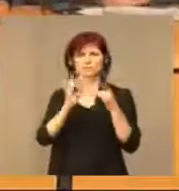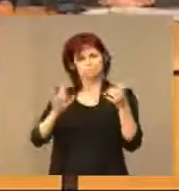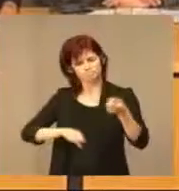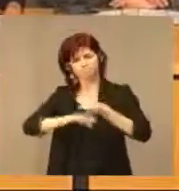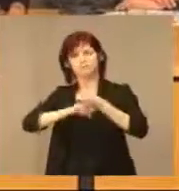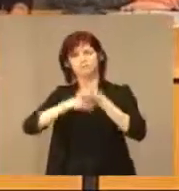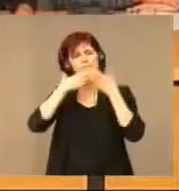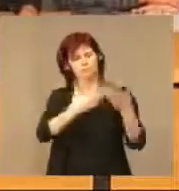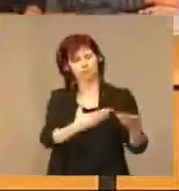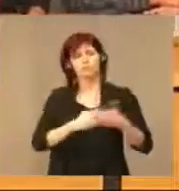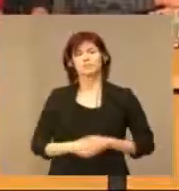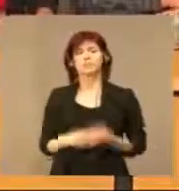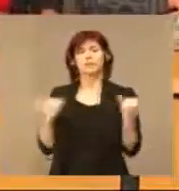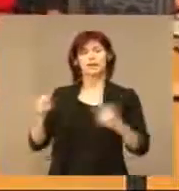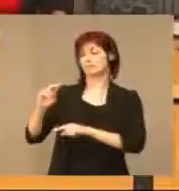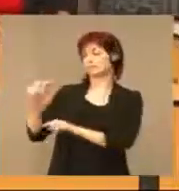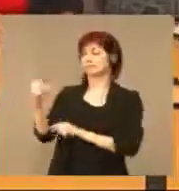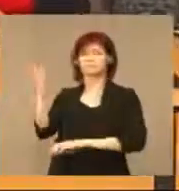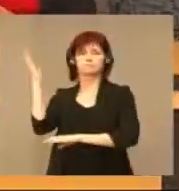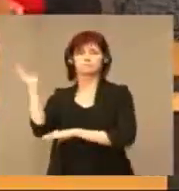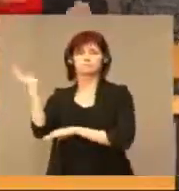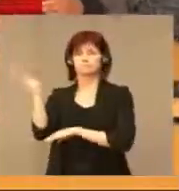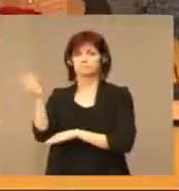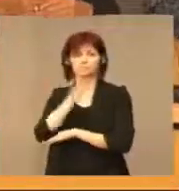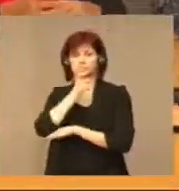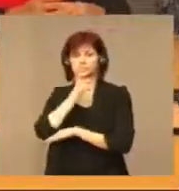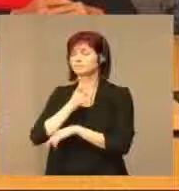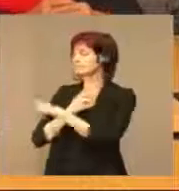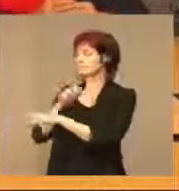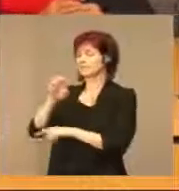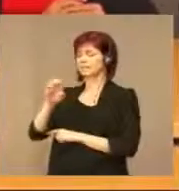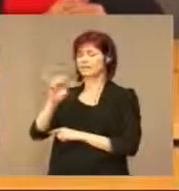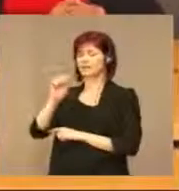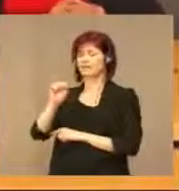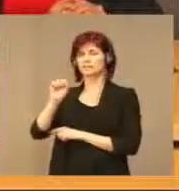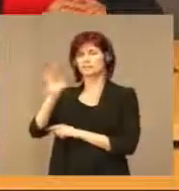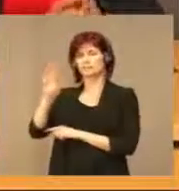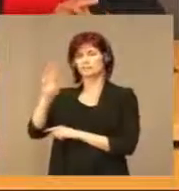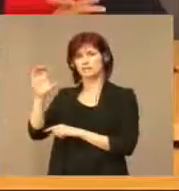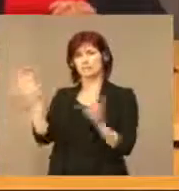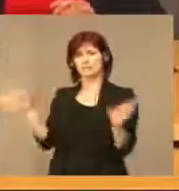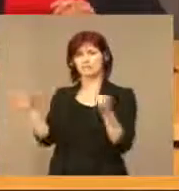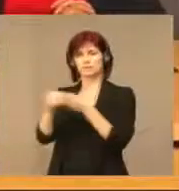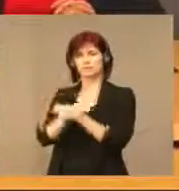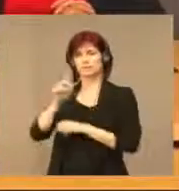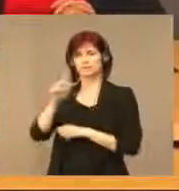now going to go on to our second speaker, who is with the ESDC Office of Disability Issues,